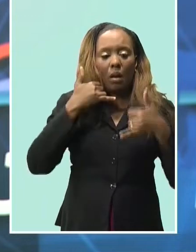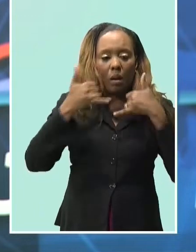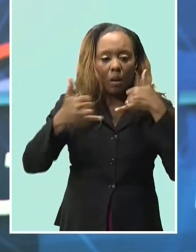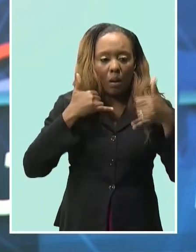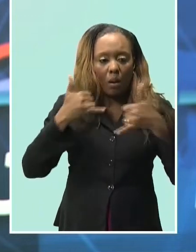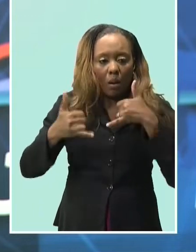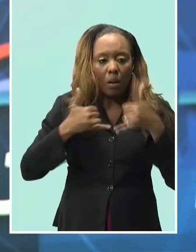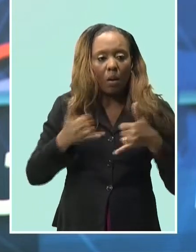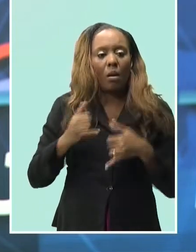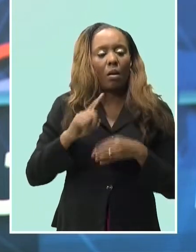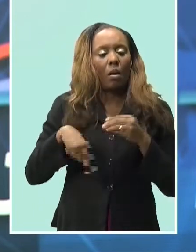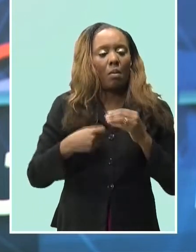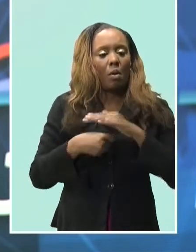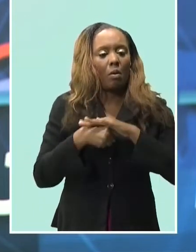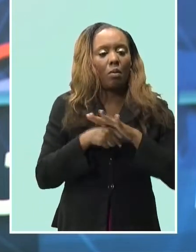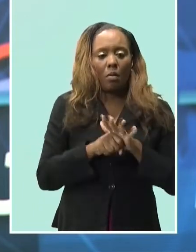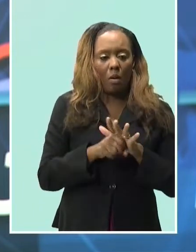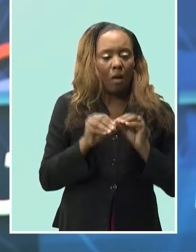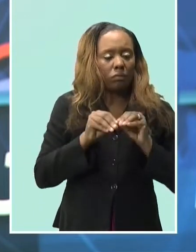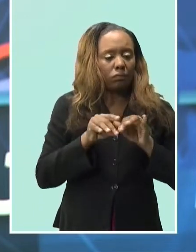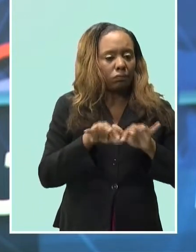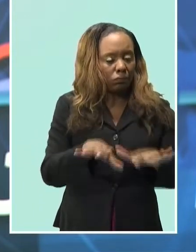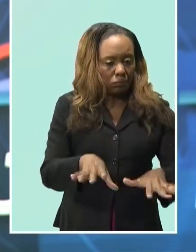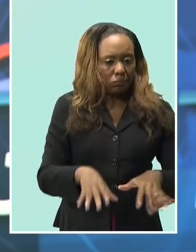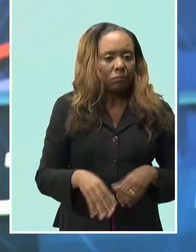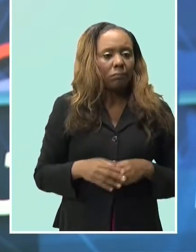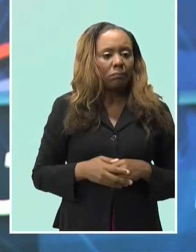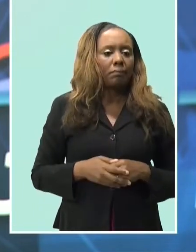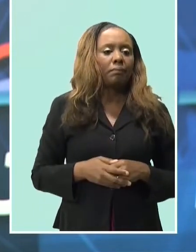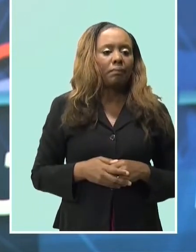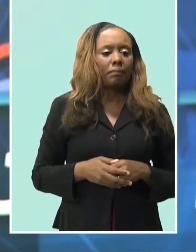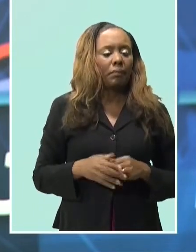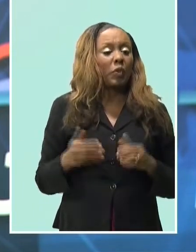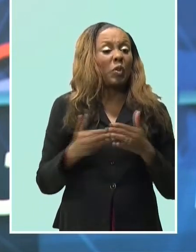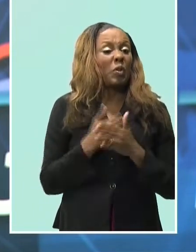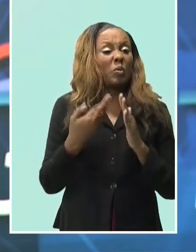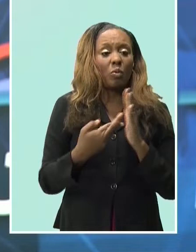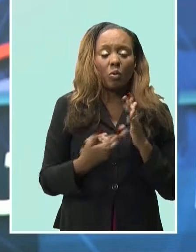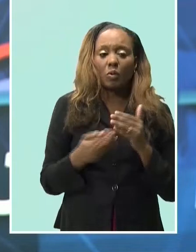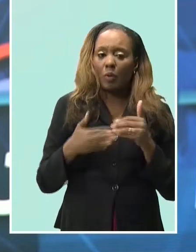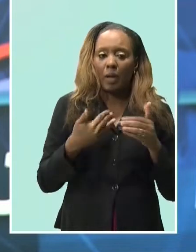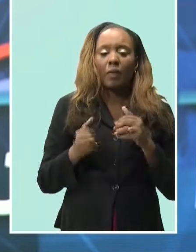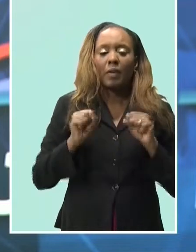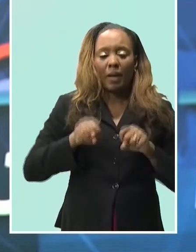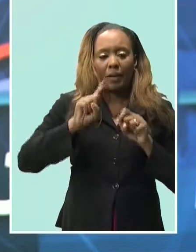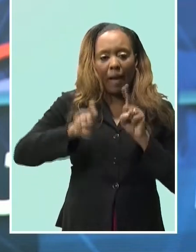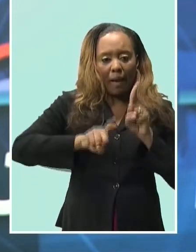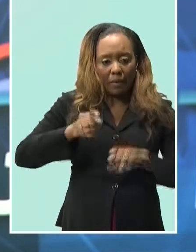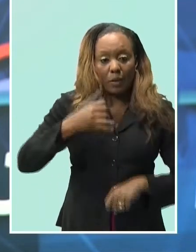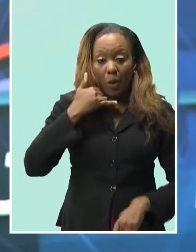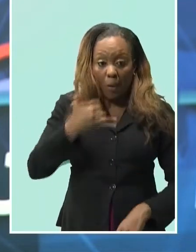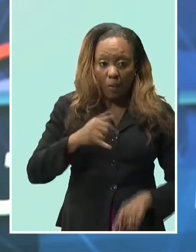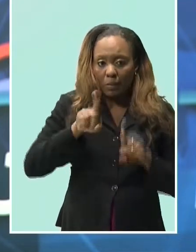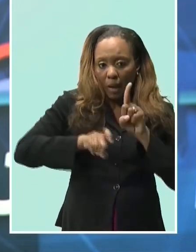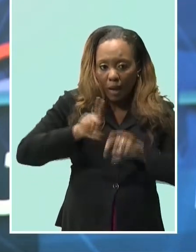answer some questions, any questions that you may have on the new guidelines for COVID-19 and